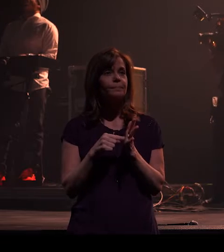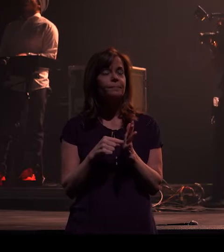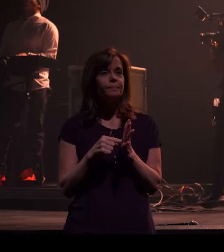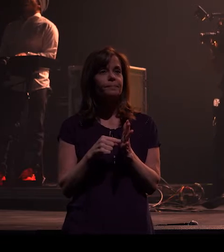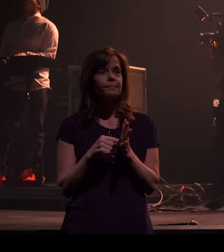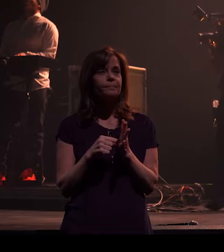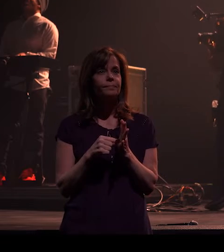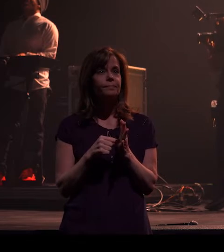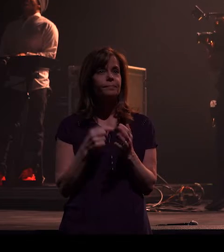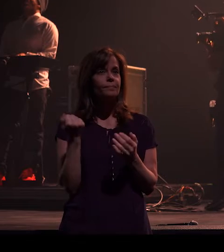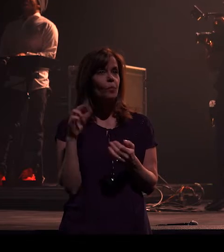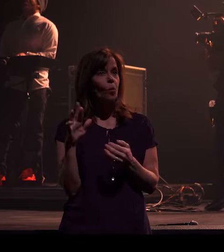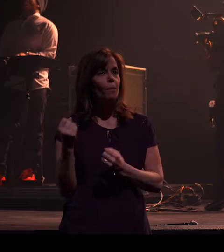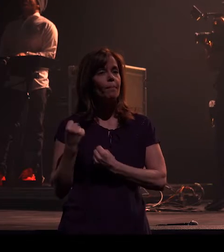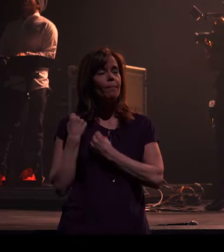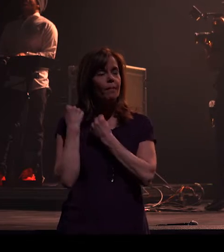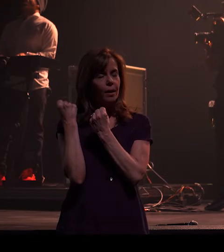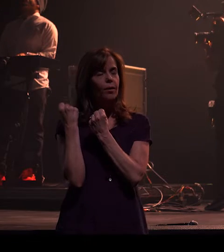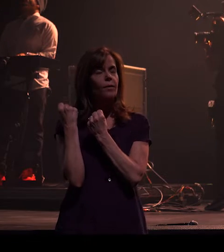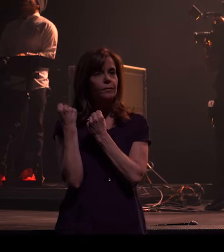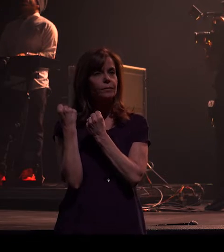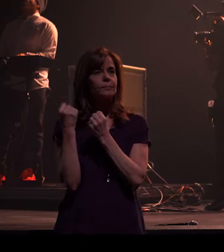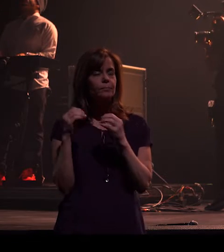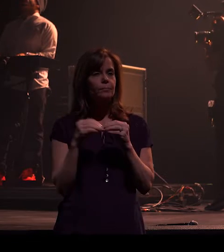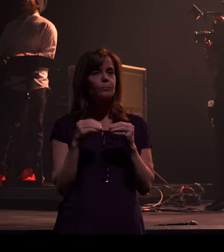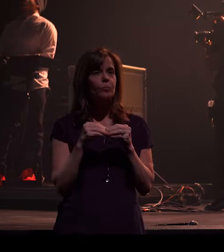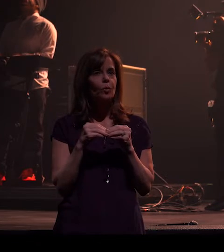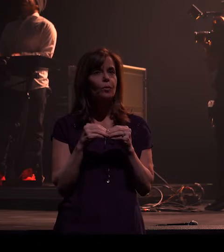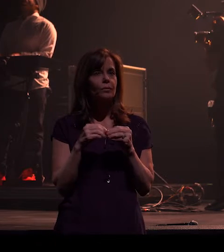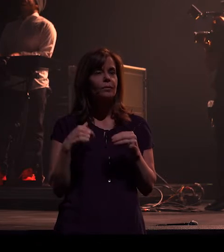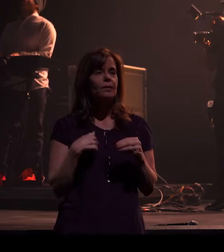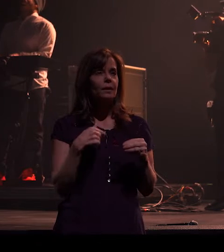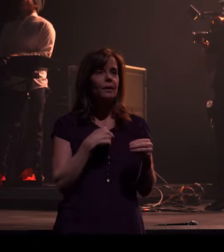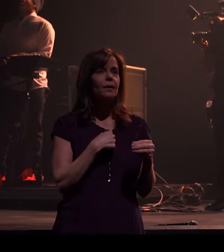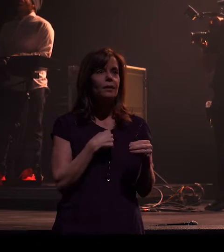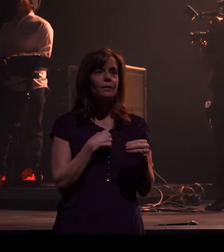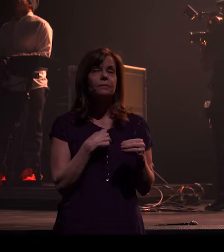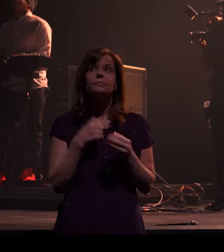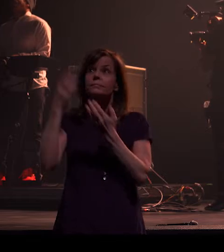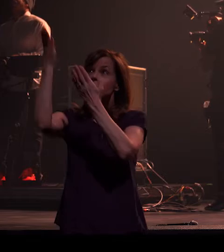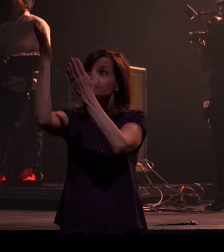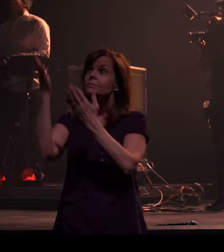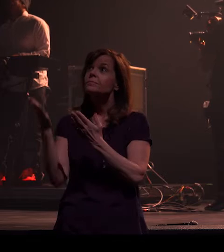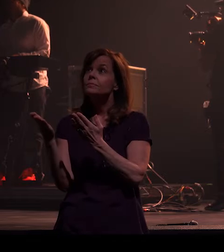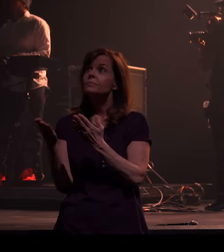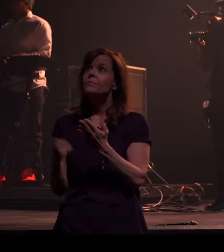or powerful than you raising Jesus from death.